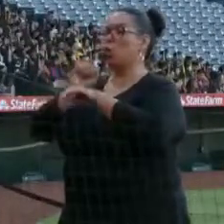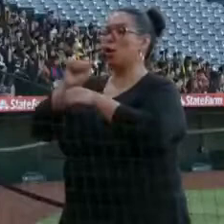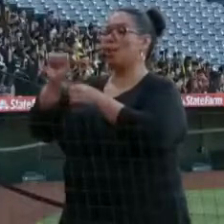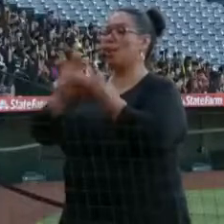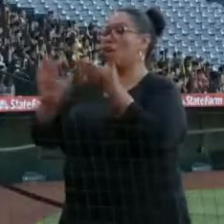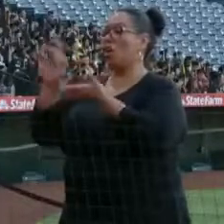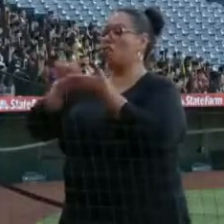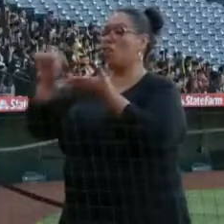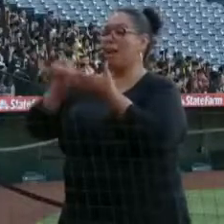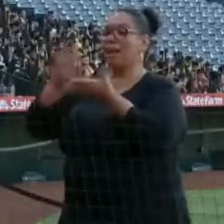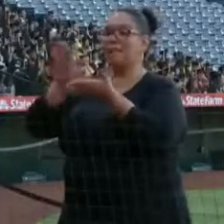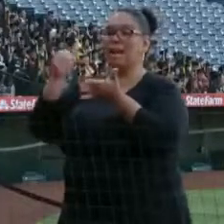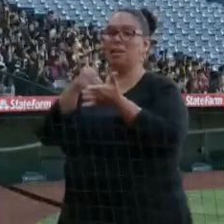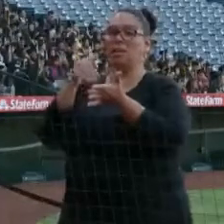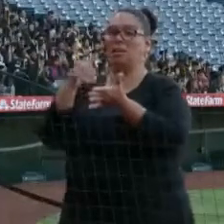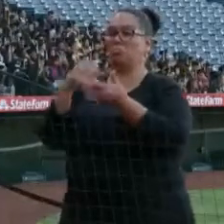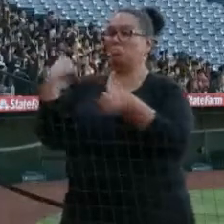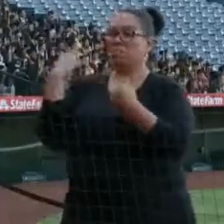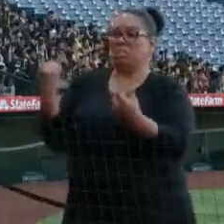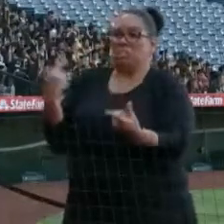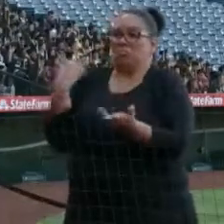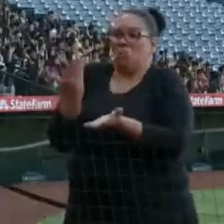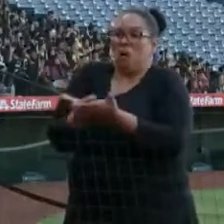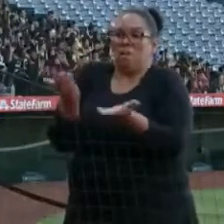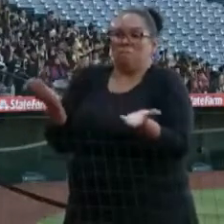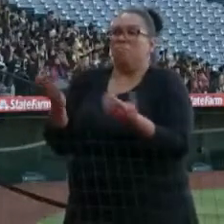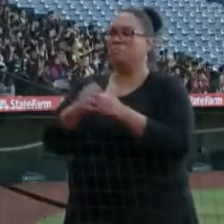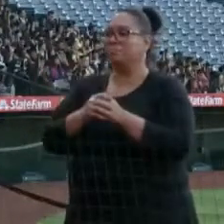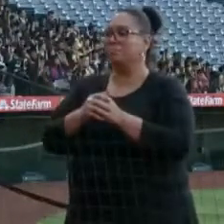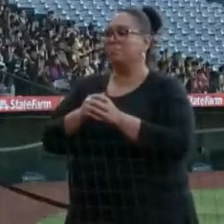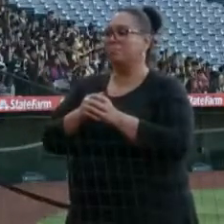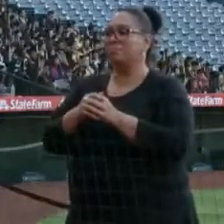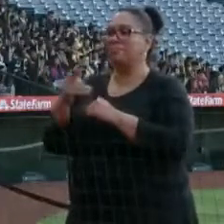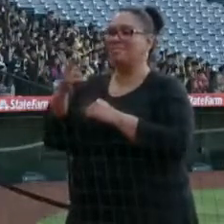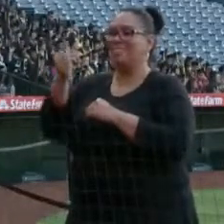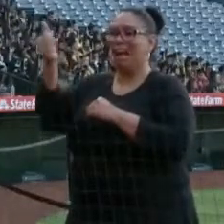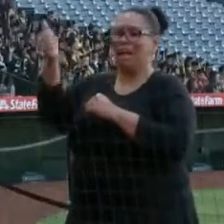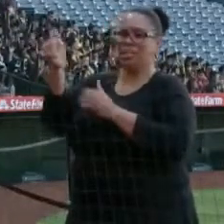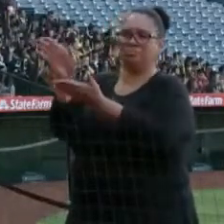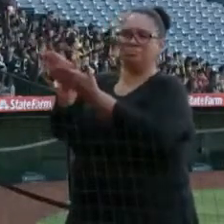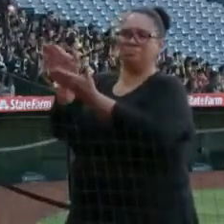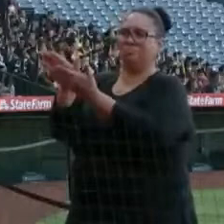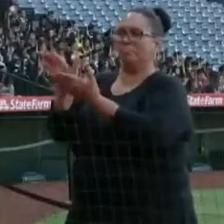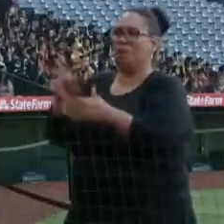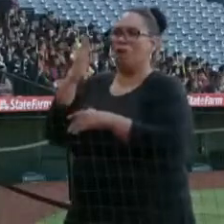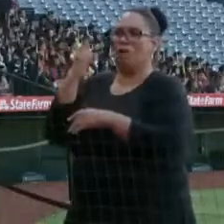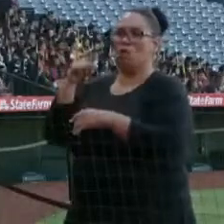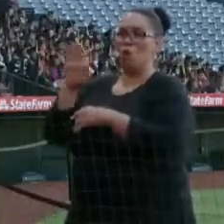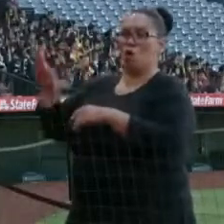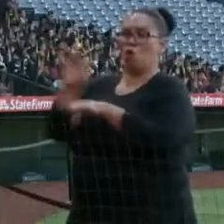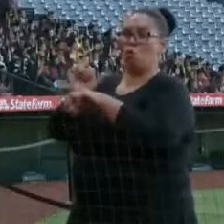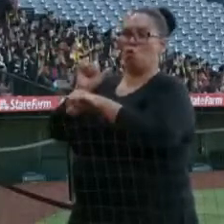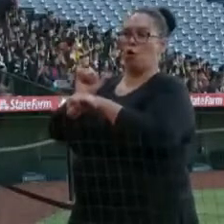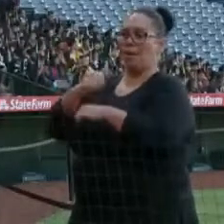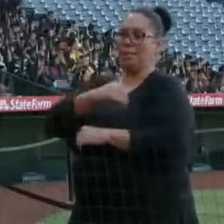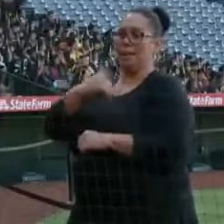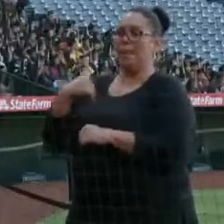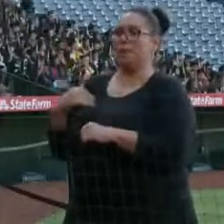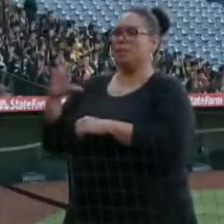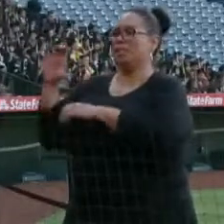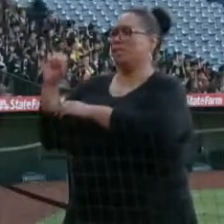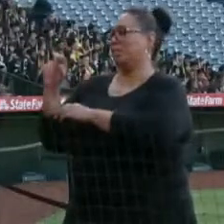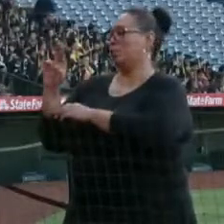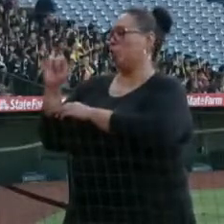almost since her arrival on campus. The highest accolades for Vaishali are for her work as a member of the